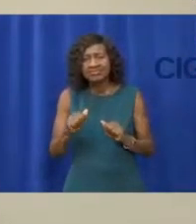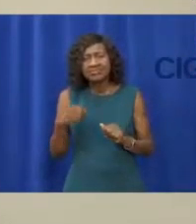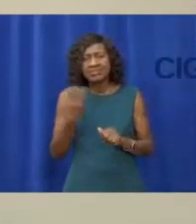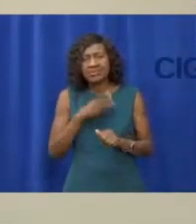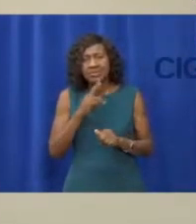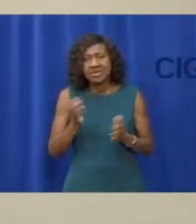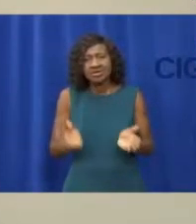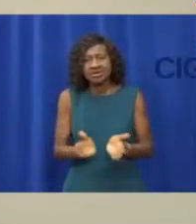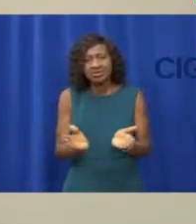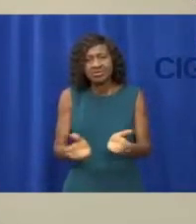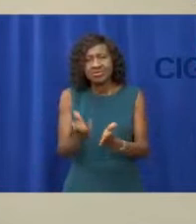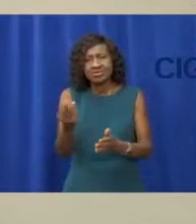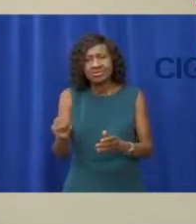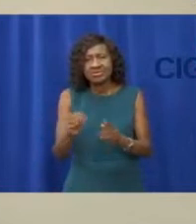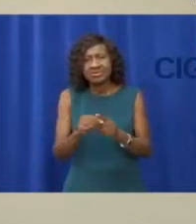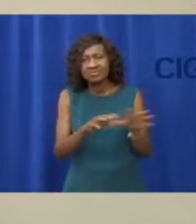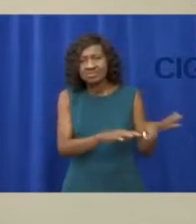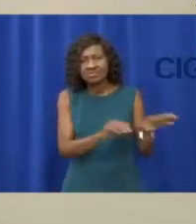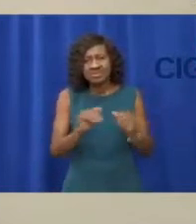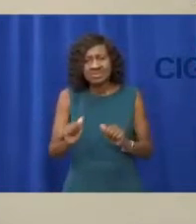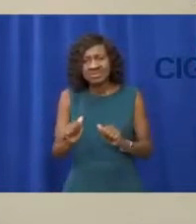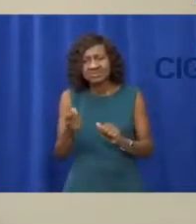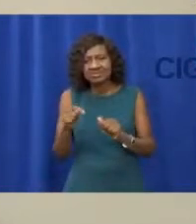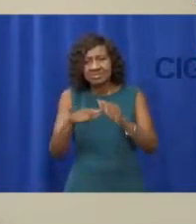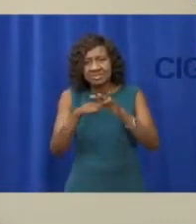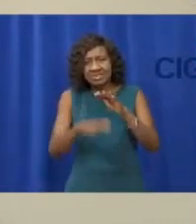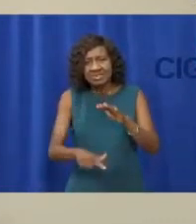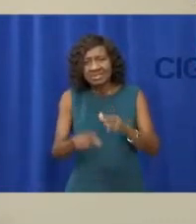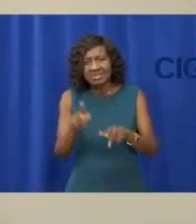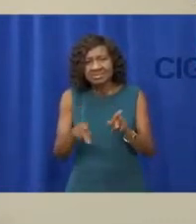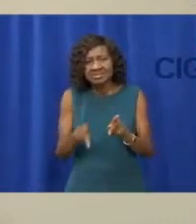leave. The less people there are here, the easier,